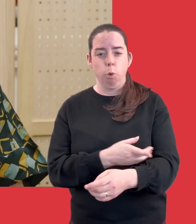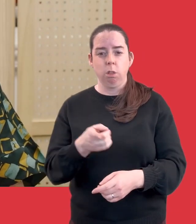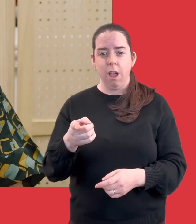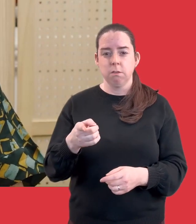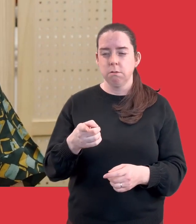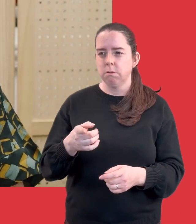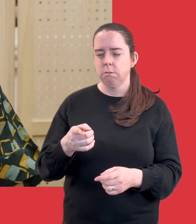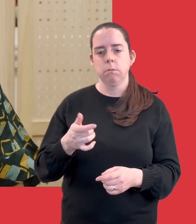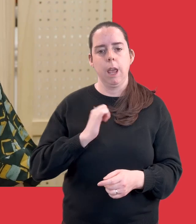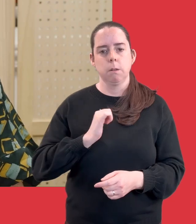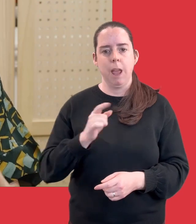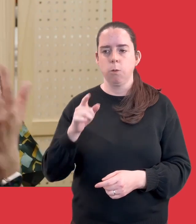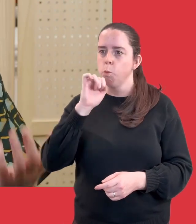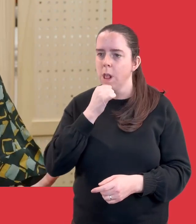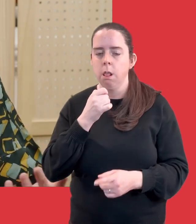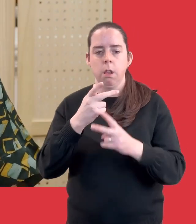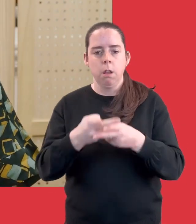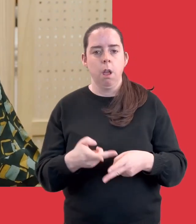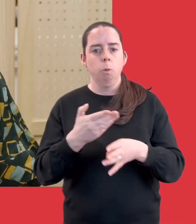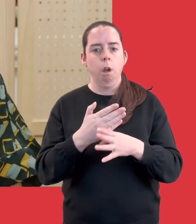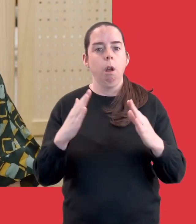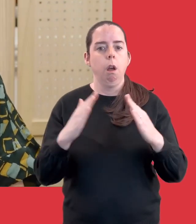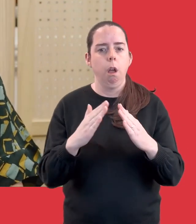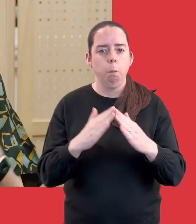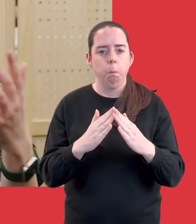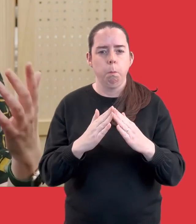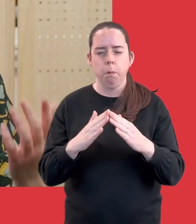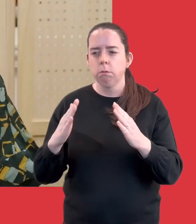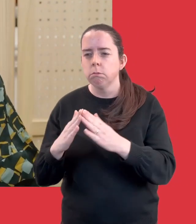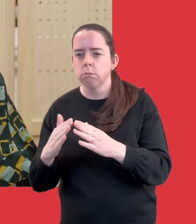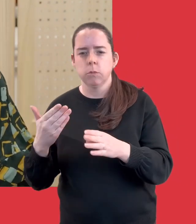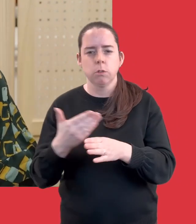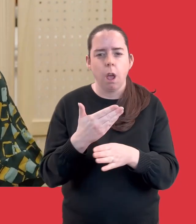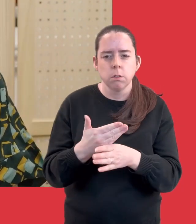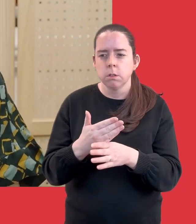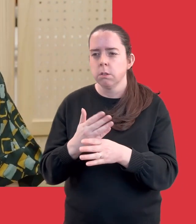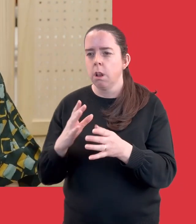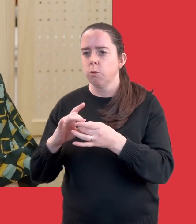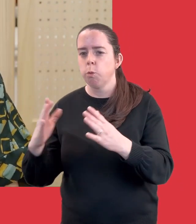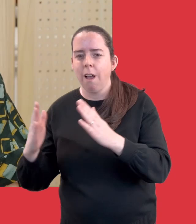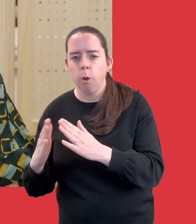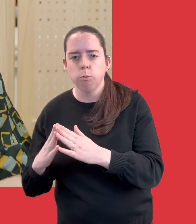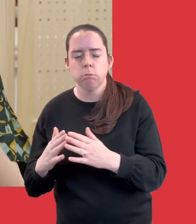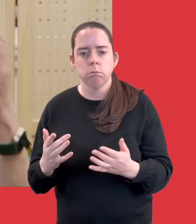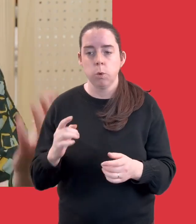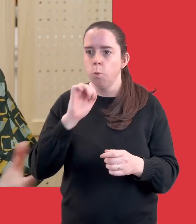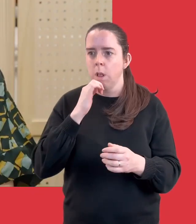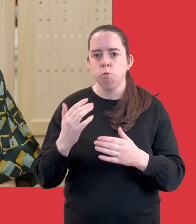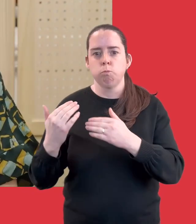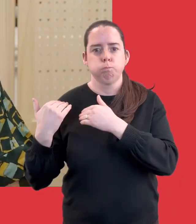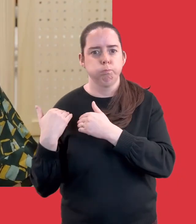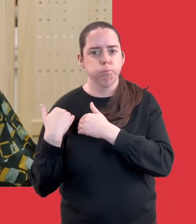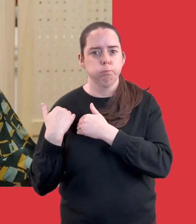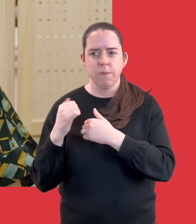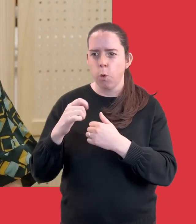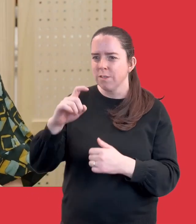the expectation for her was that she'd do a lot of the care work at home and the domestic tasks, and she'd sort of be responsible for